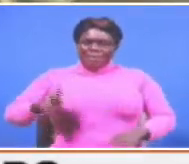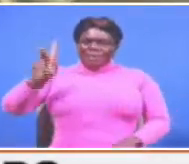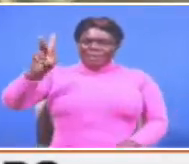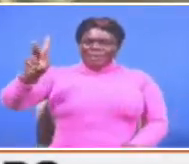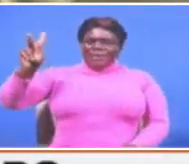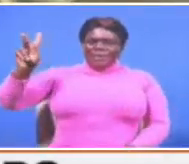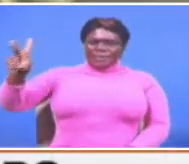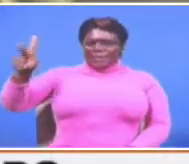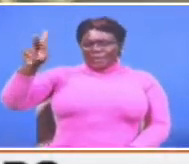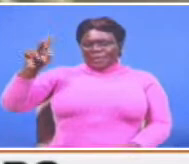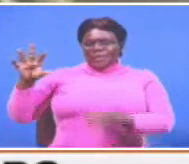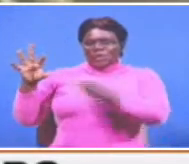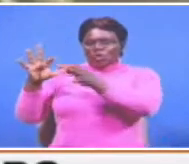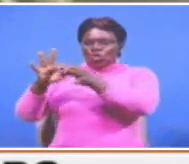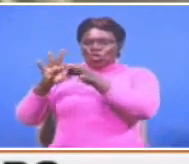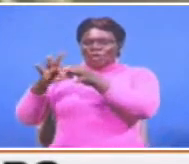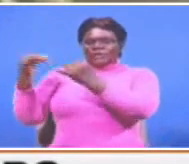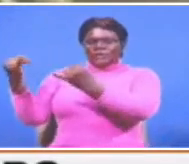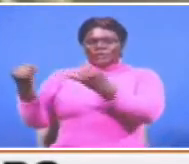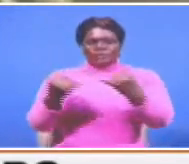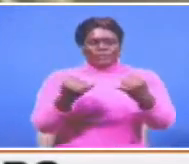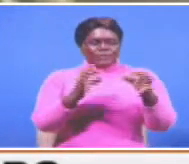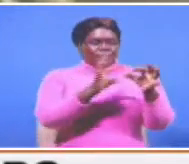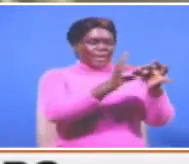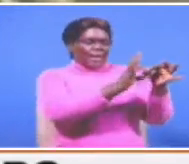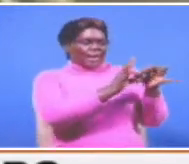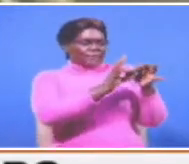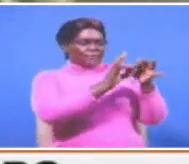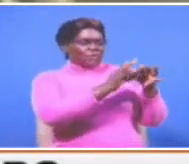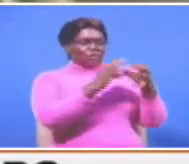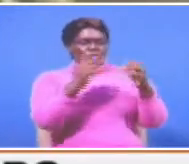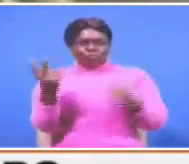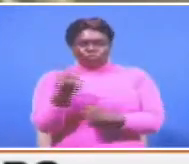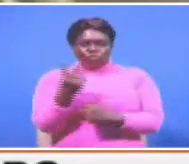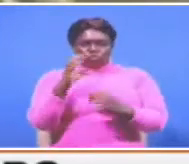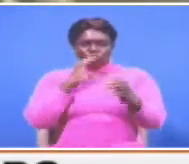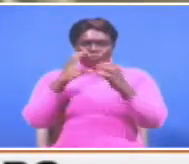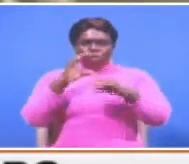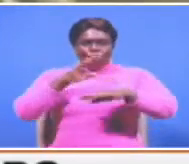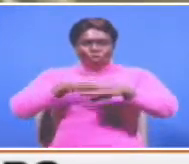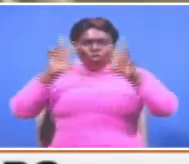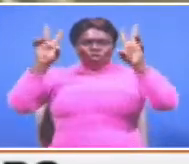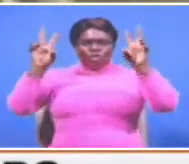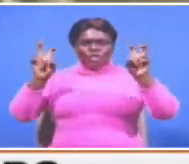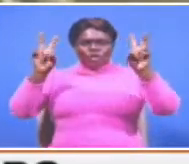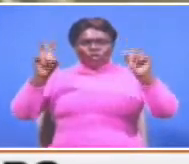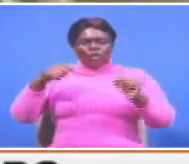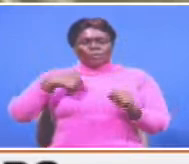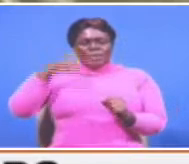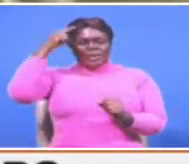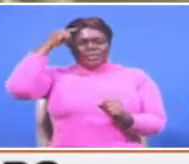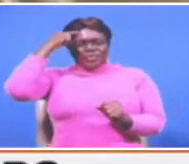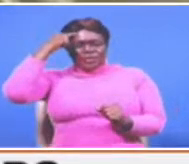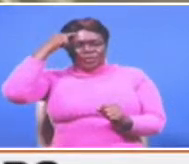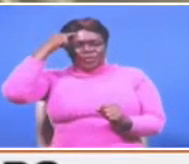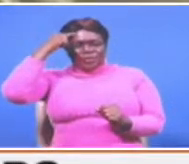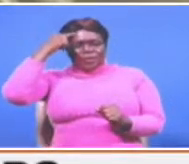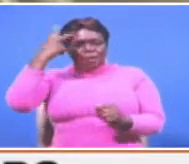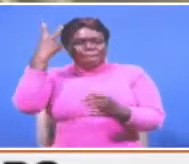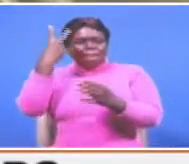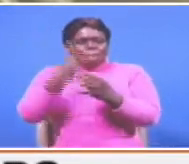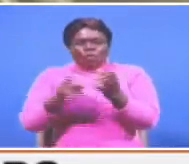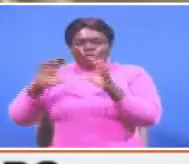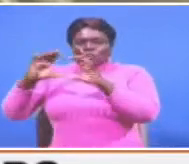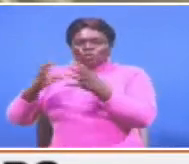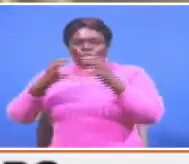Kwanza coalition has invited Azimio for a conversation around issues. I think both parties